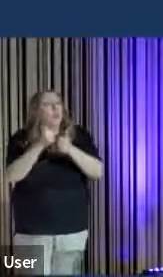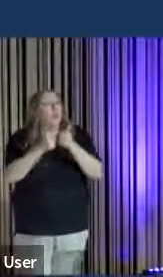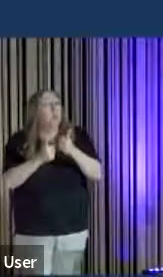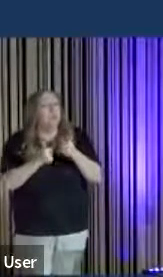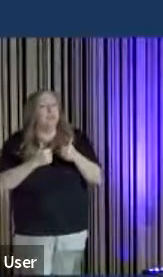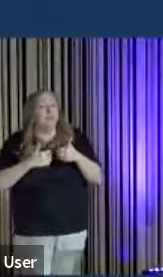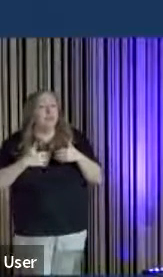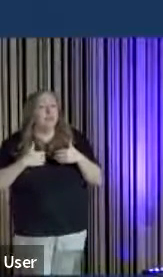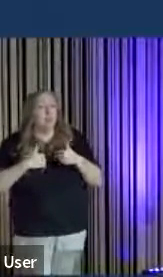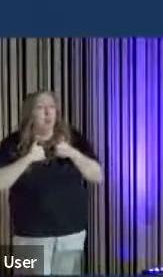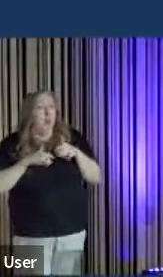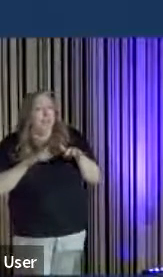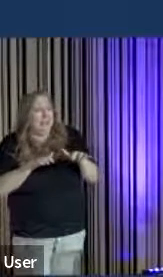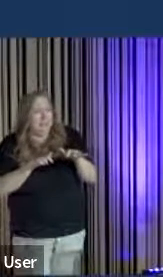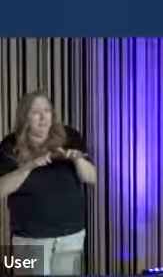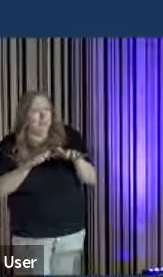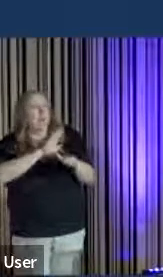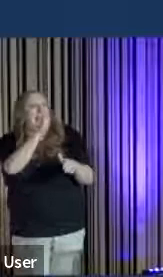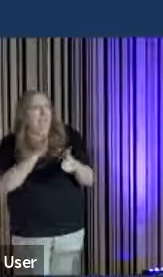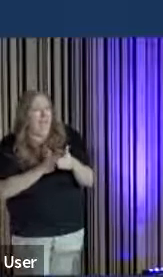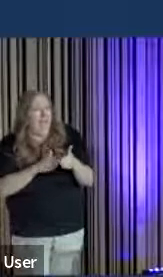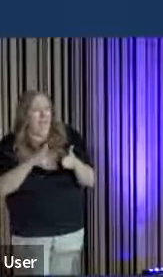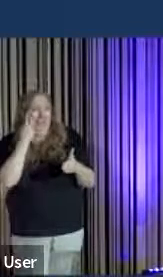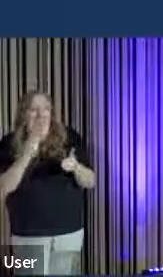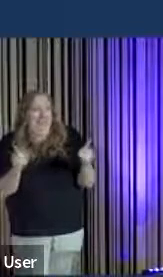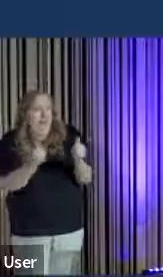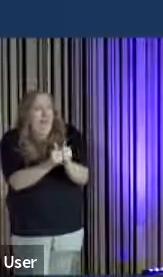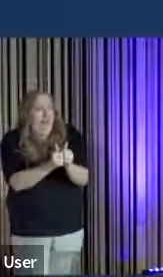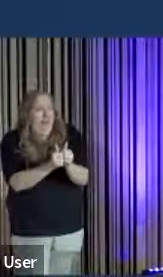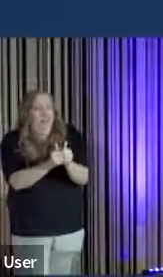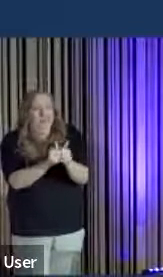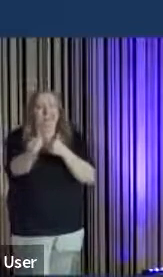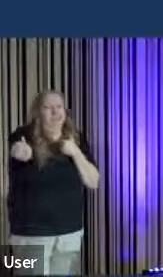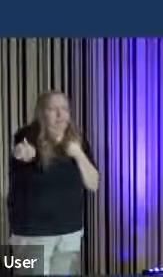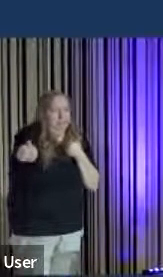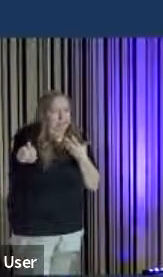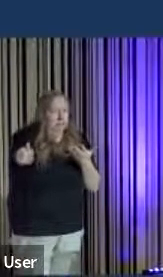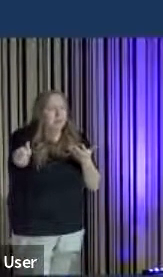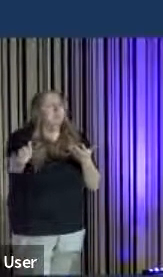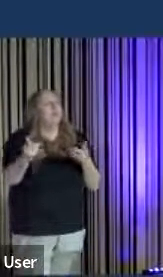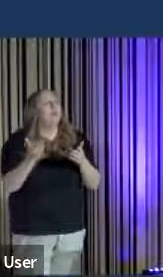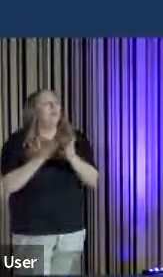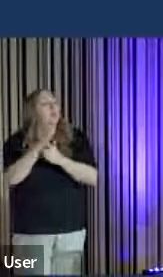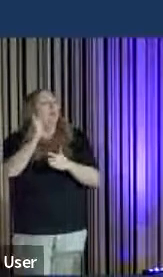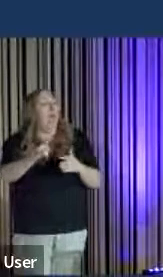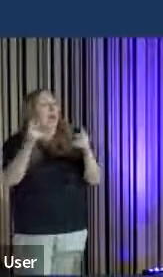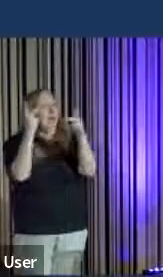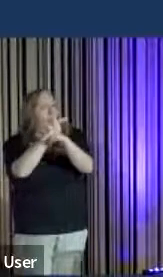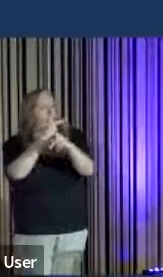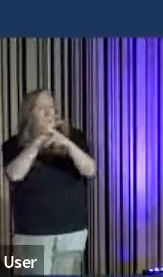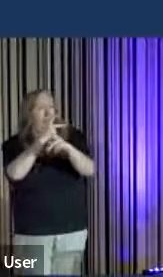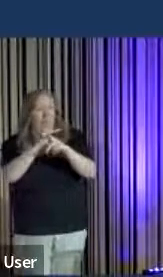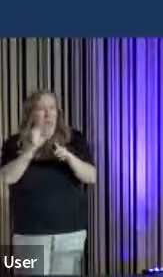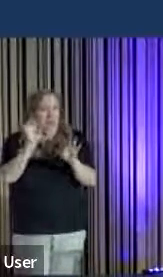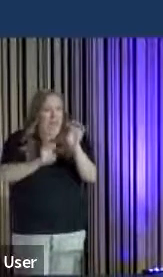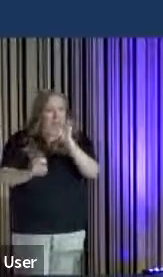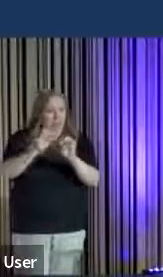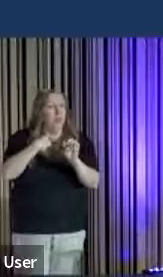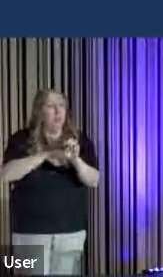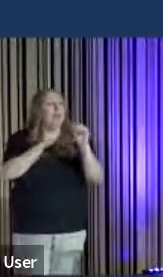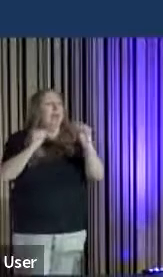together? So through this computational exercise, we can sort of define the social network of the